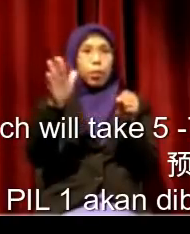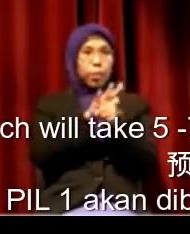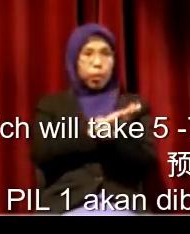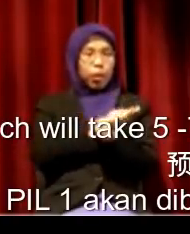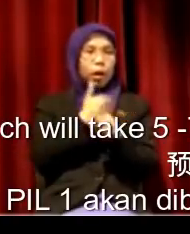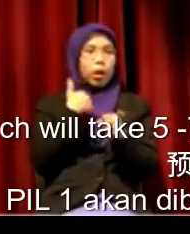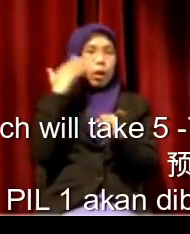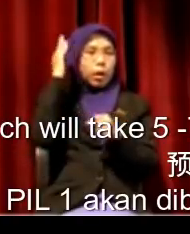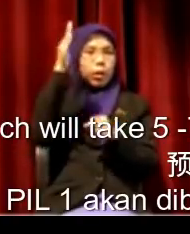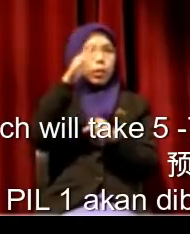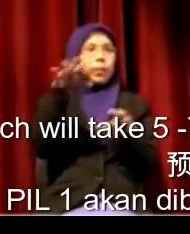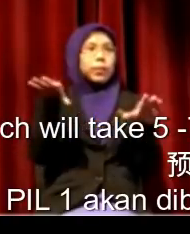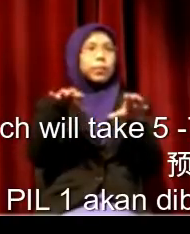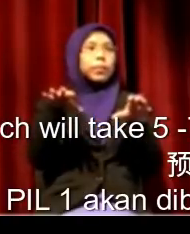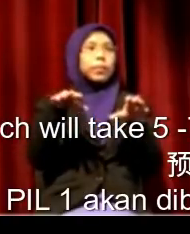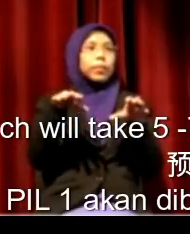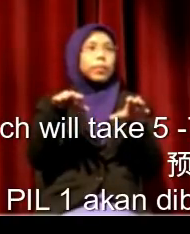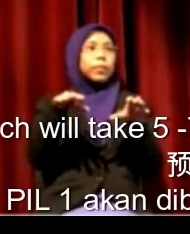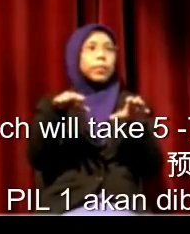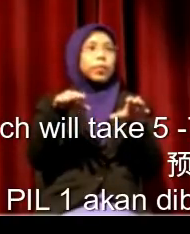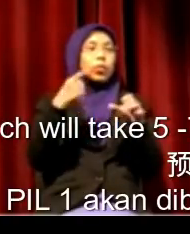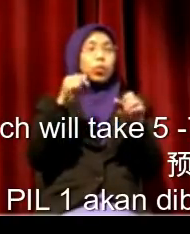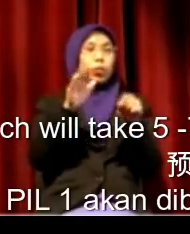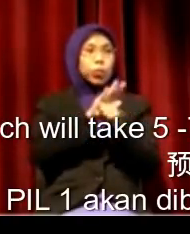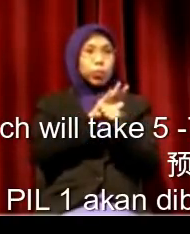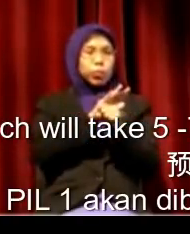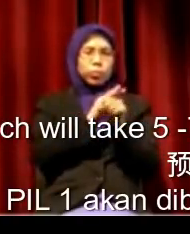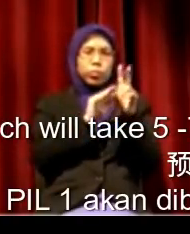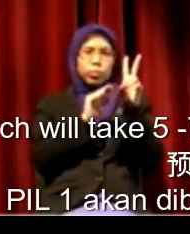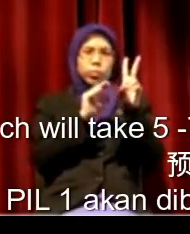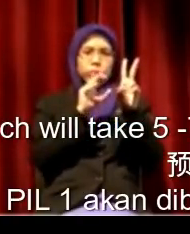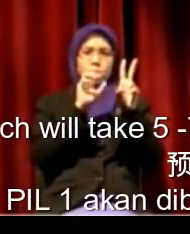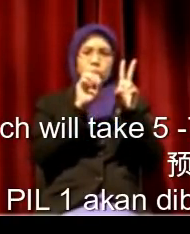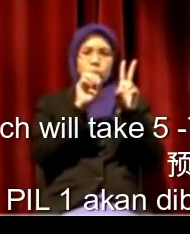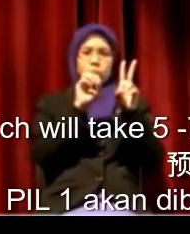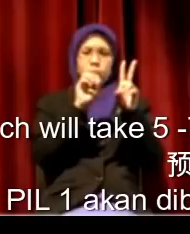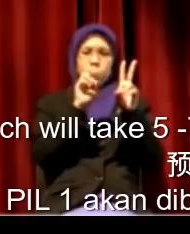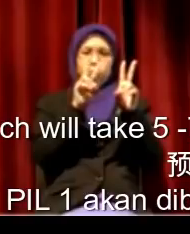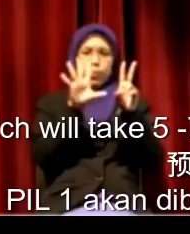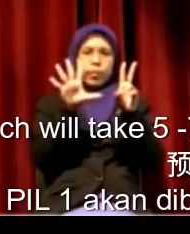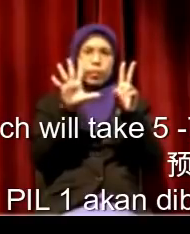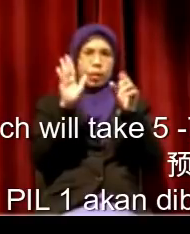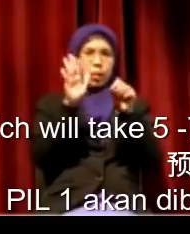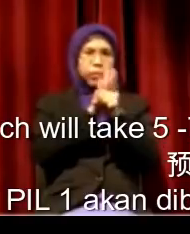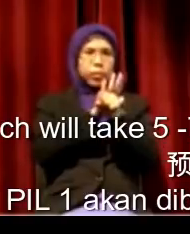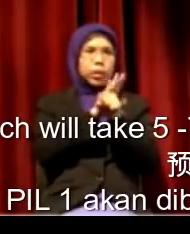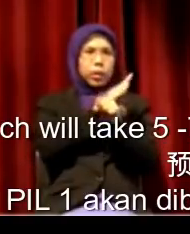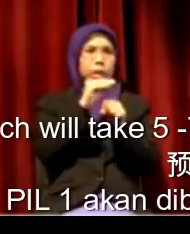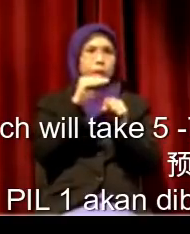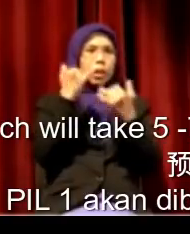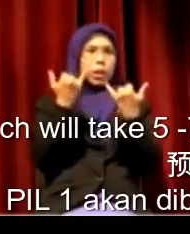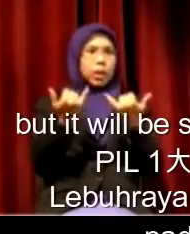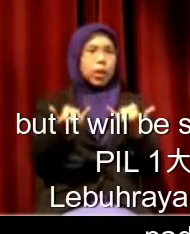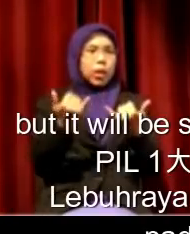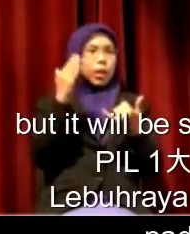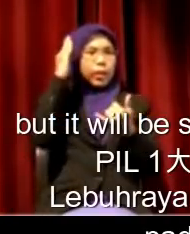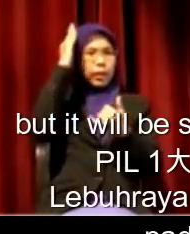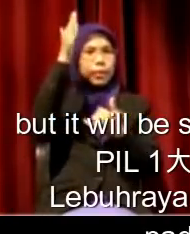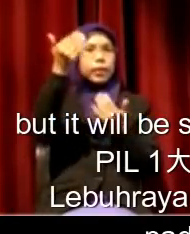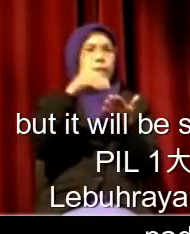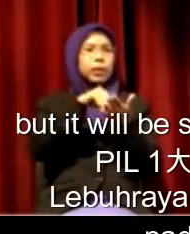take 5 to 7 years to be completed, during this 5 to 7 years there'll be congestion, but that it will be saturated